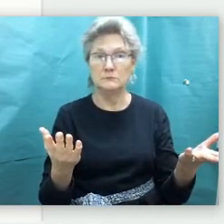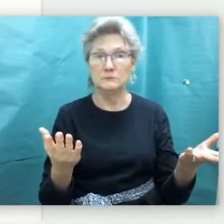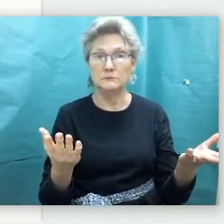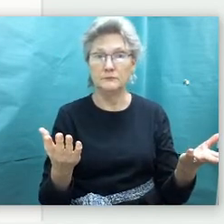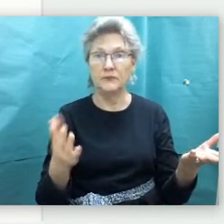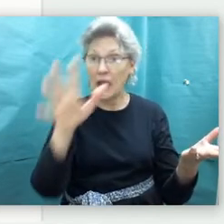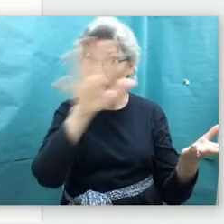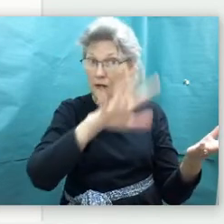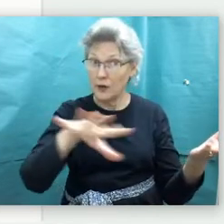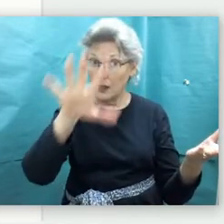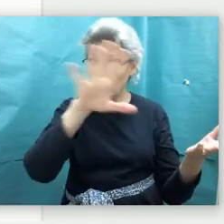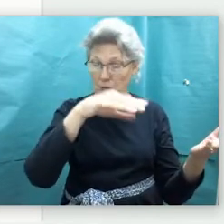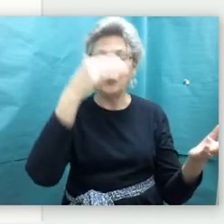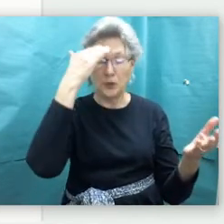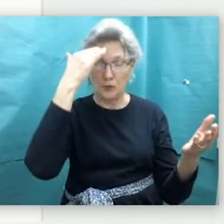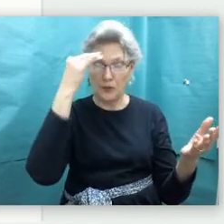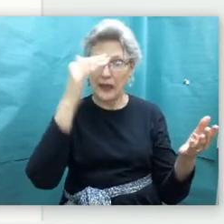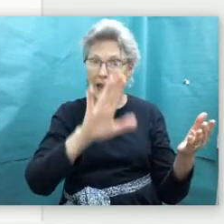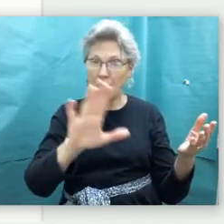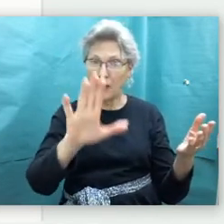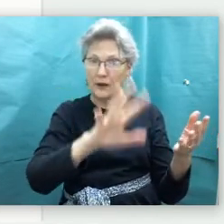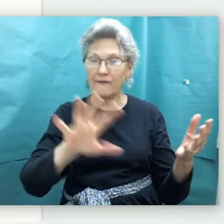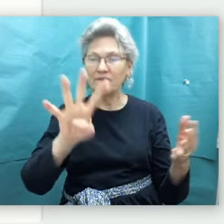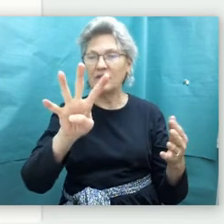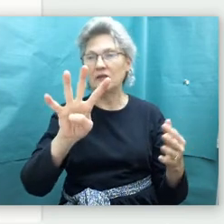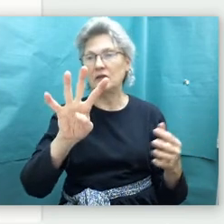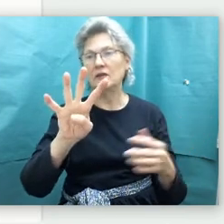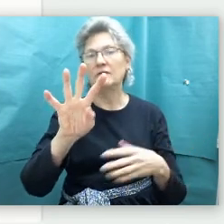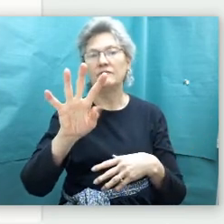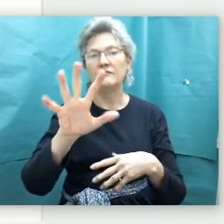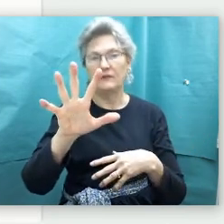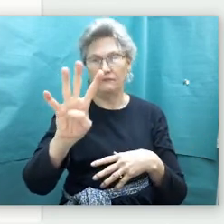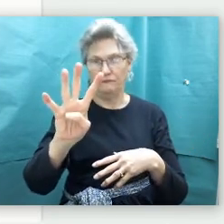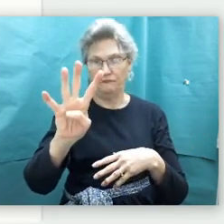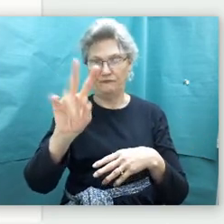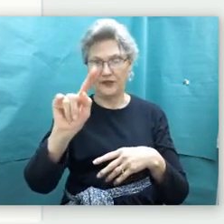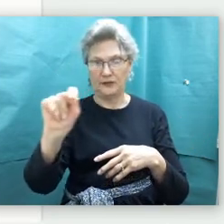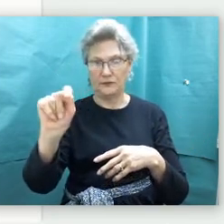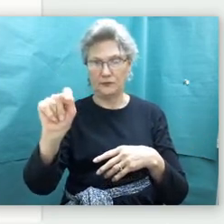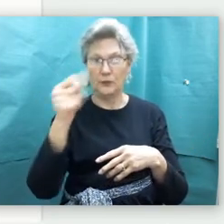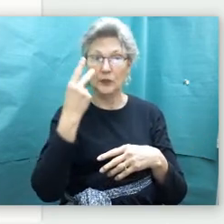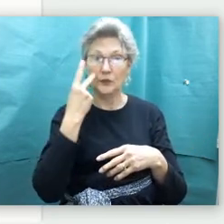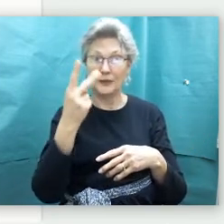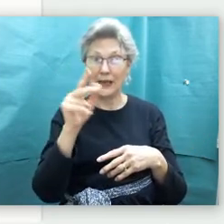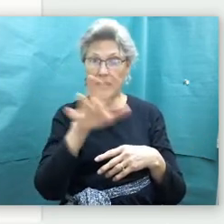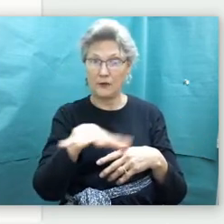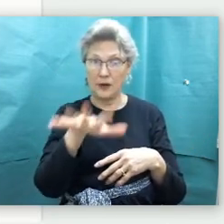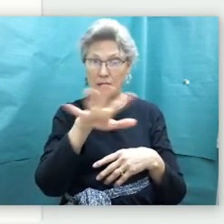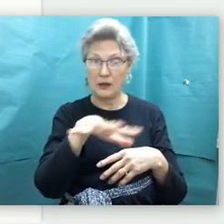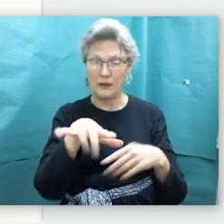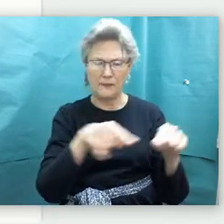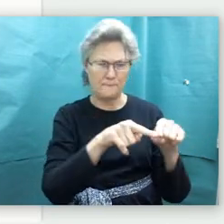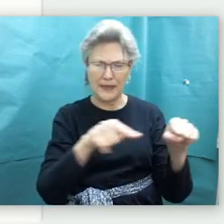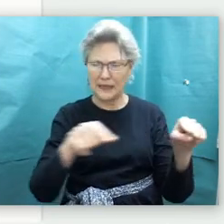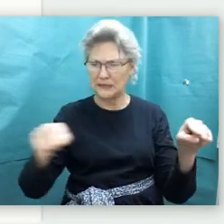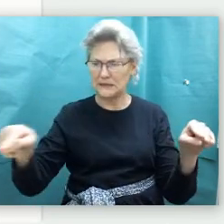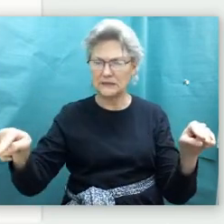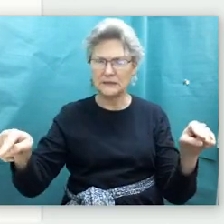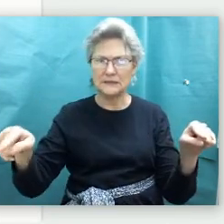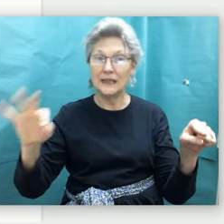The area, yep, we have that. That's 54 feet. So we know in this problem, we're going to be looking at area. And the base